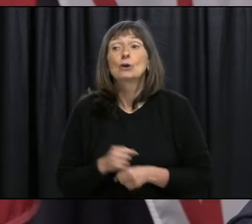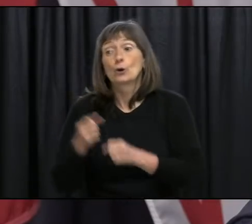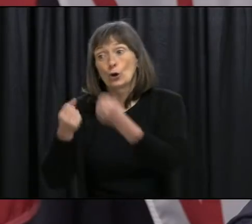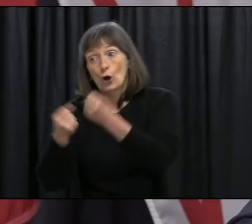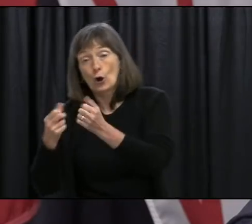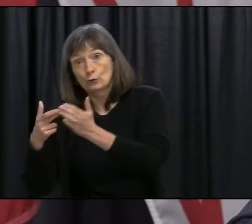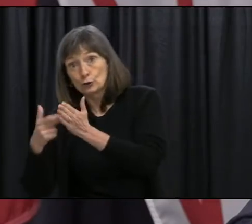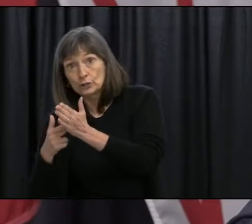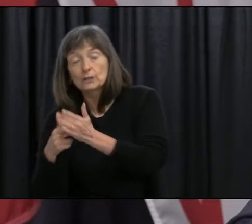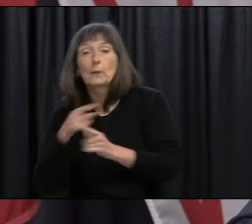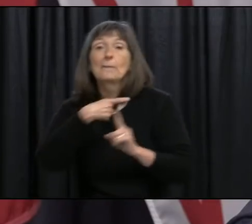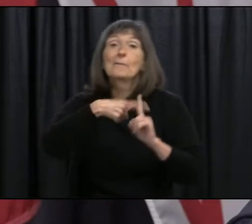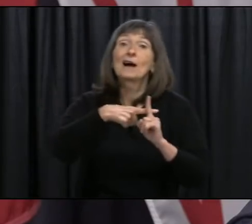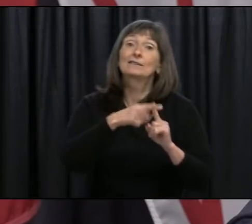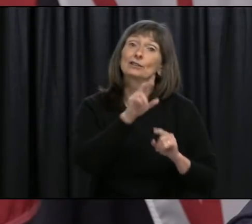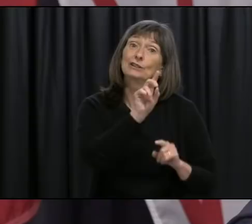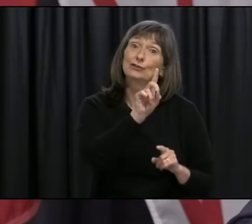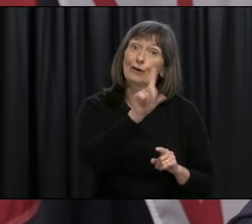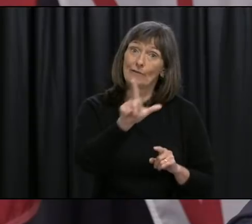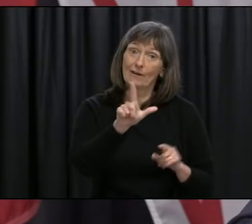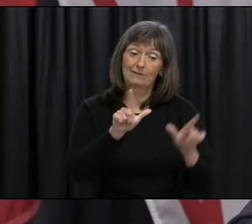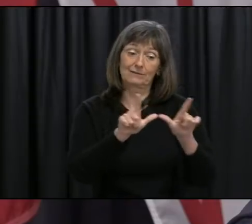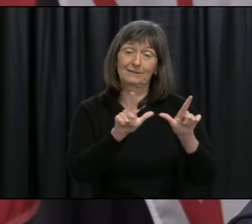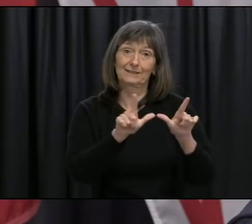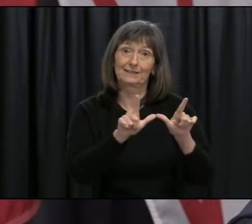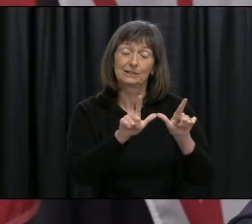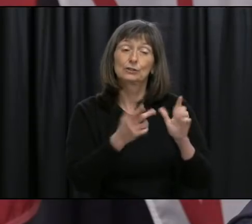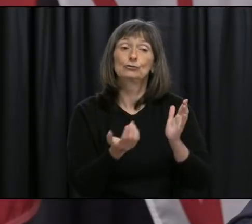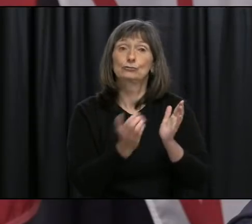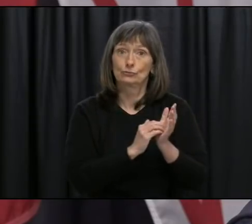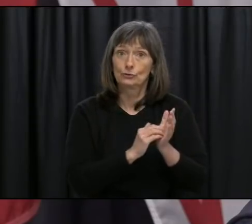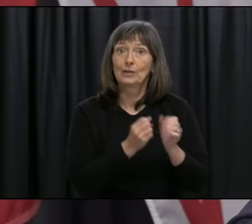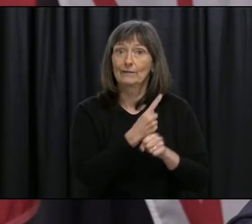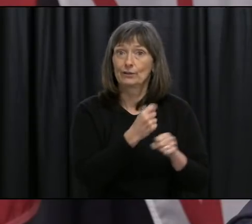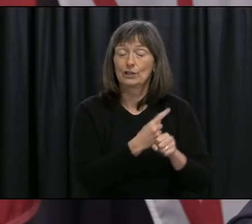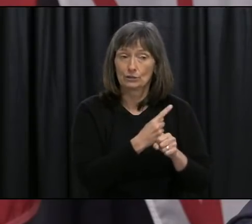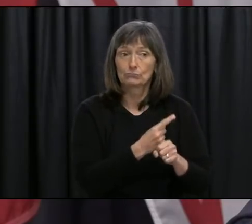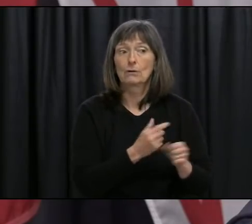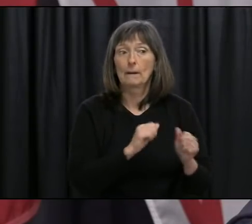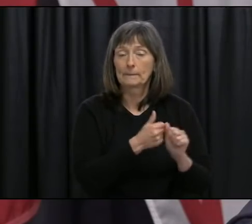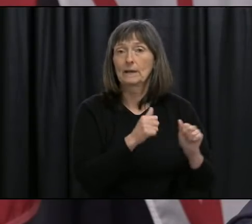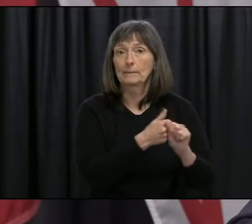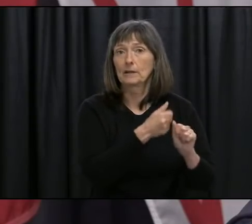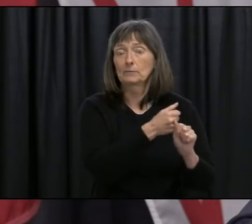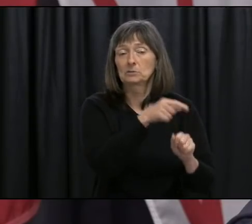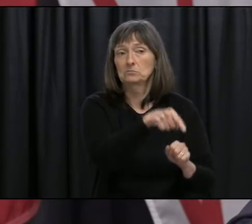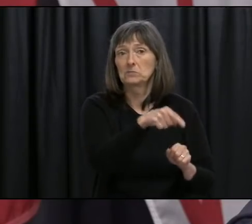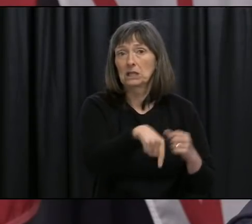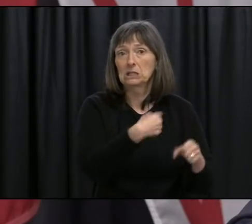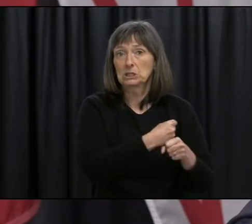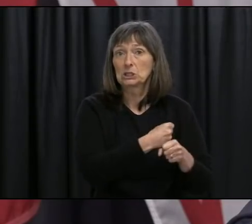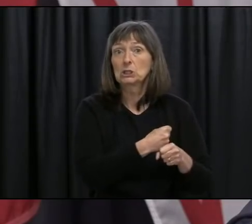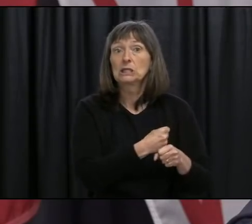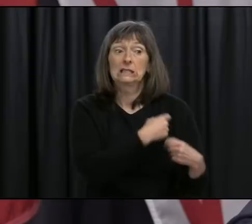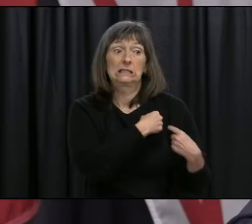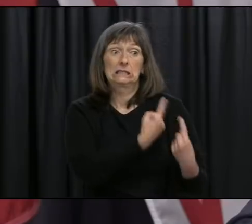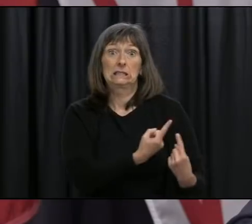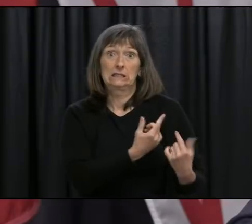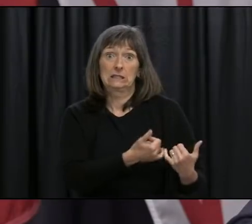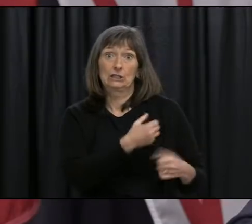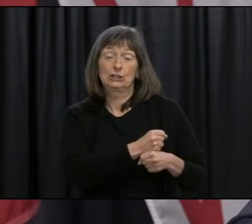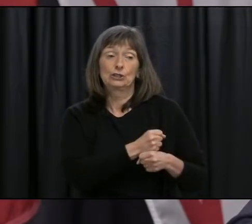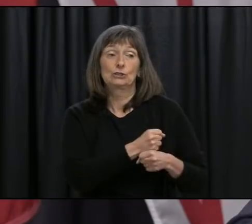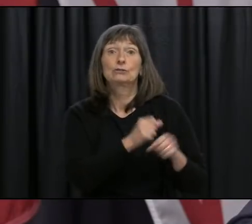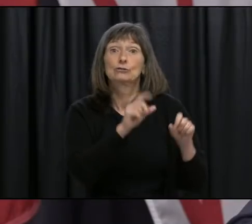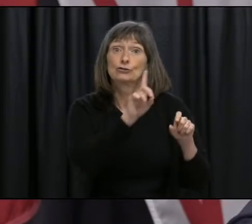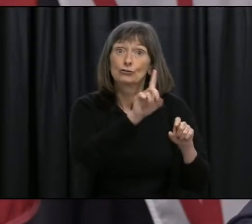their driver's license renewed online as well, and a significant uptake. Since the pandemic, it's been 92% of the